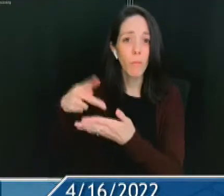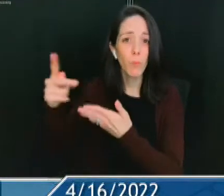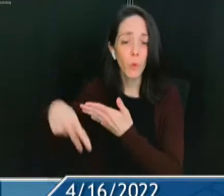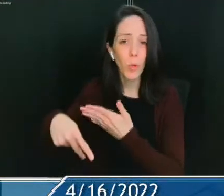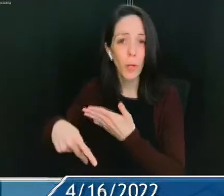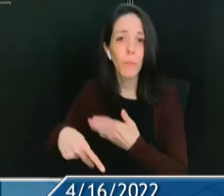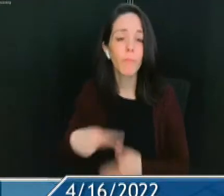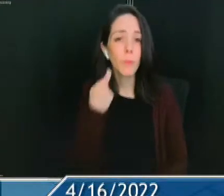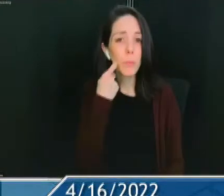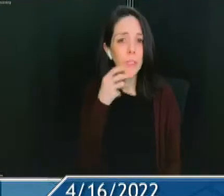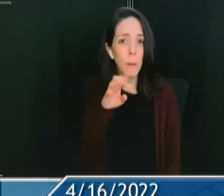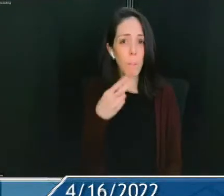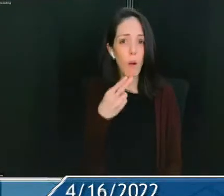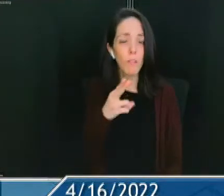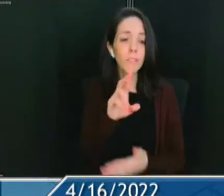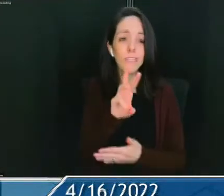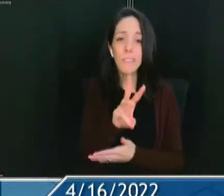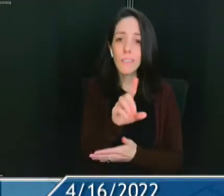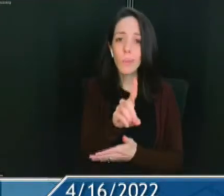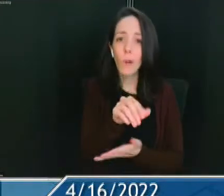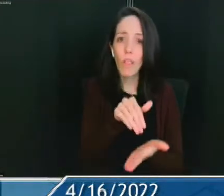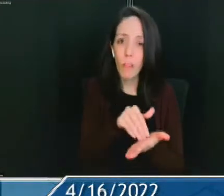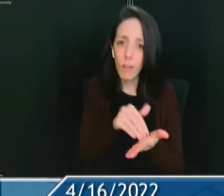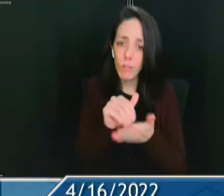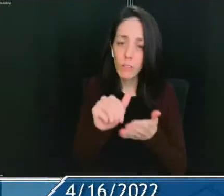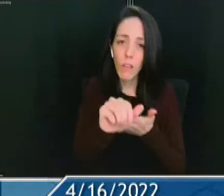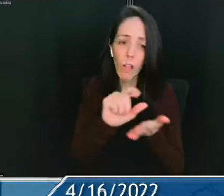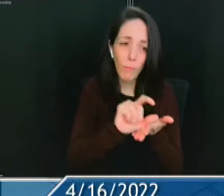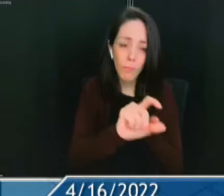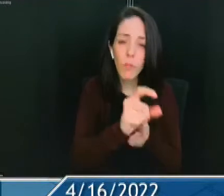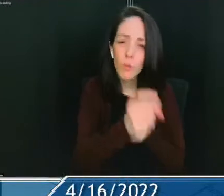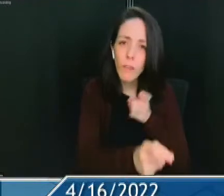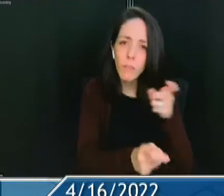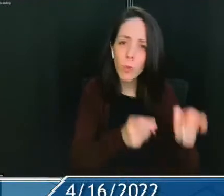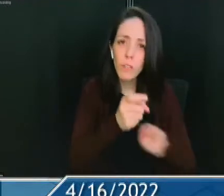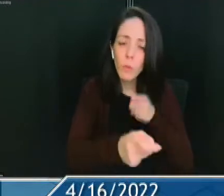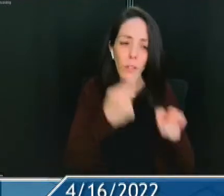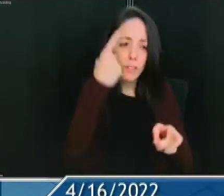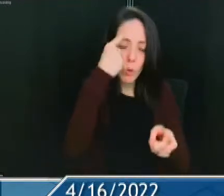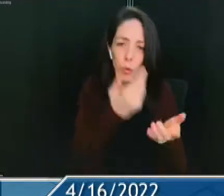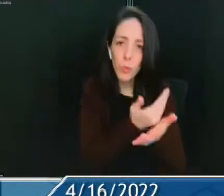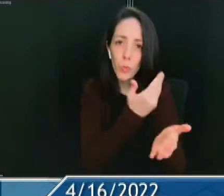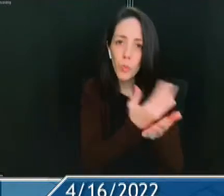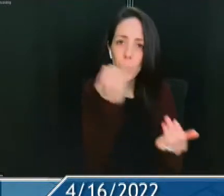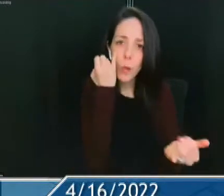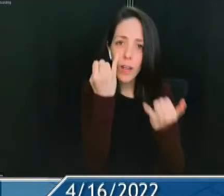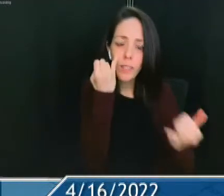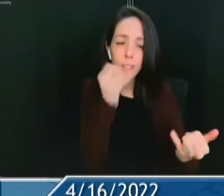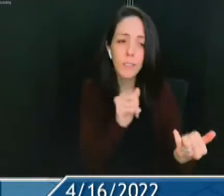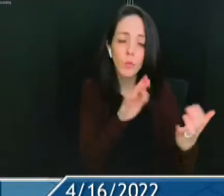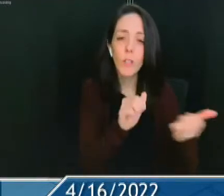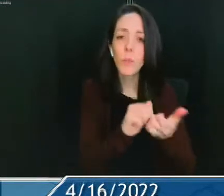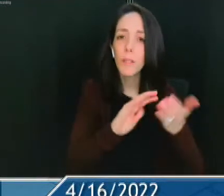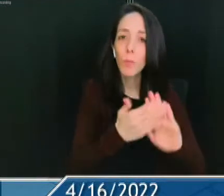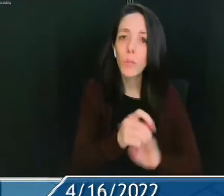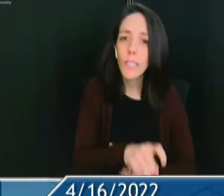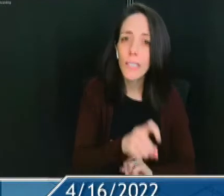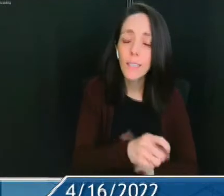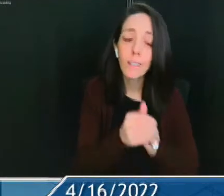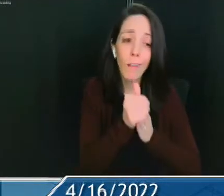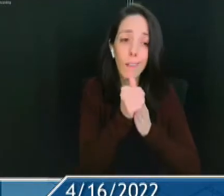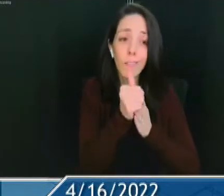awarded $61,000 in small grants to incubate grassroots ideas that address community needs led by and in support of our